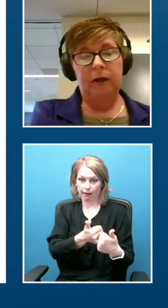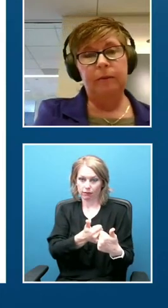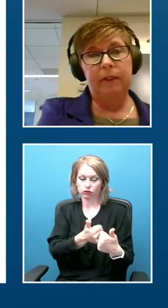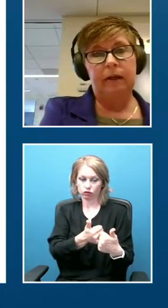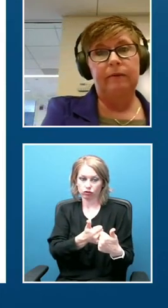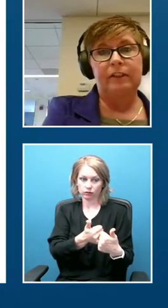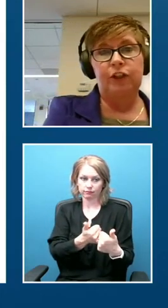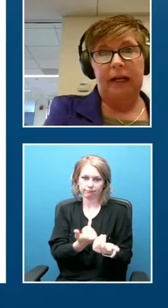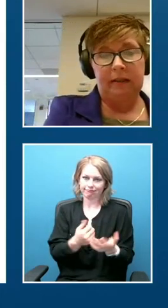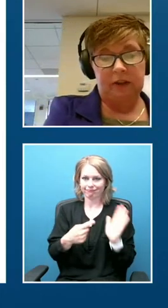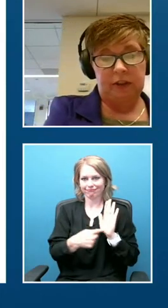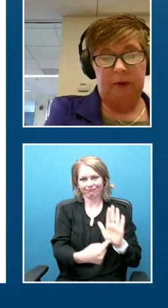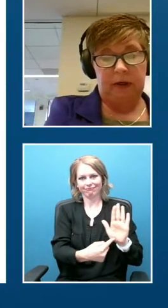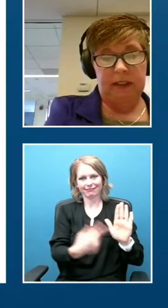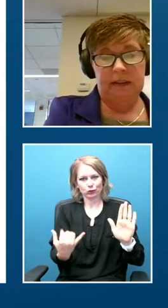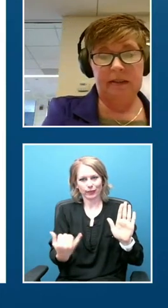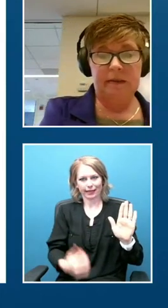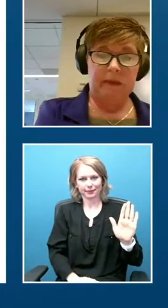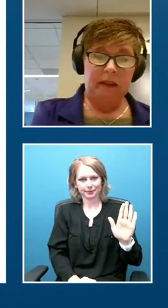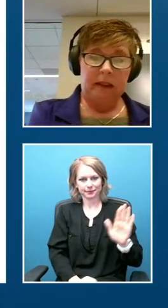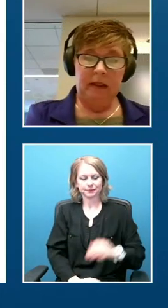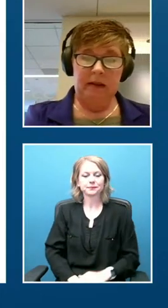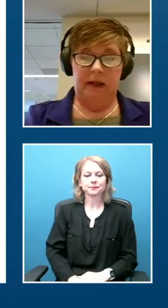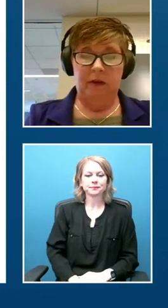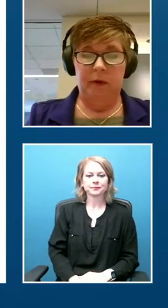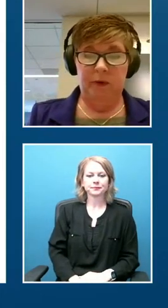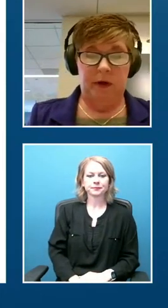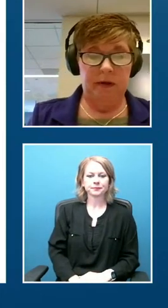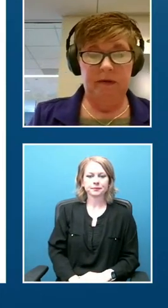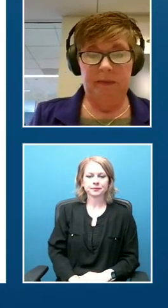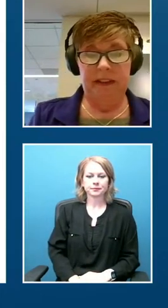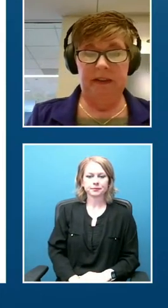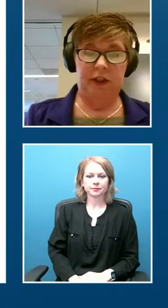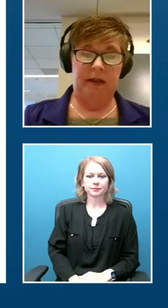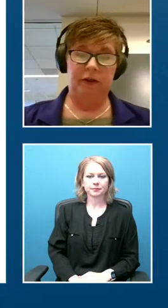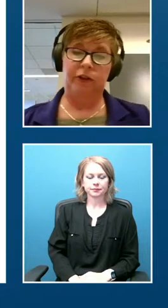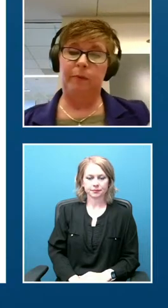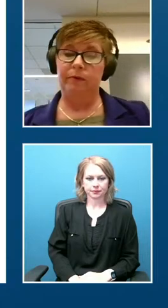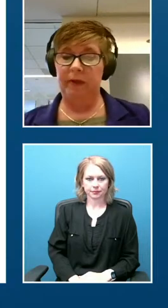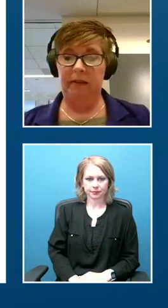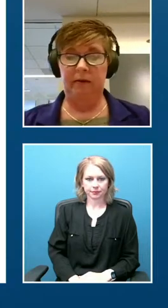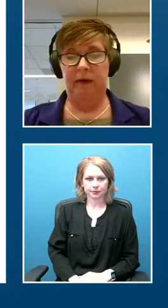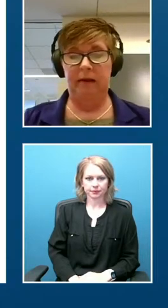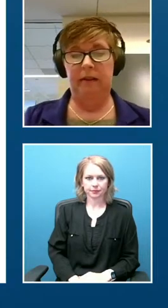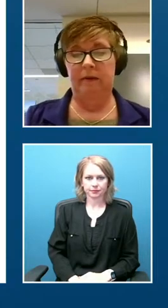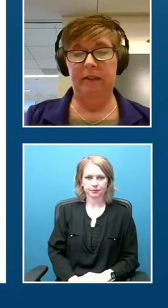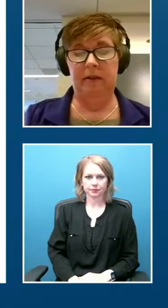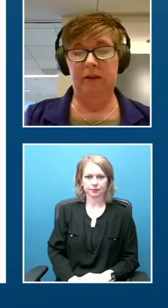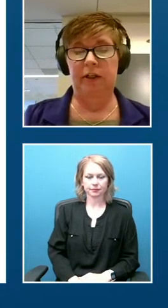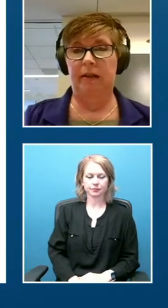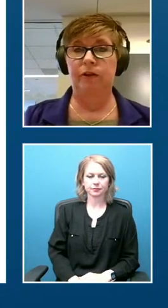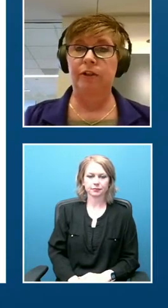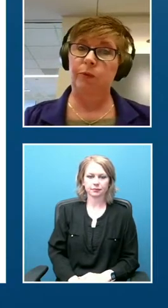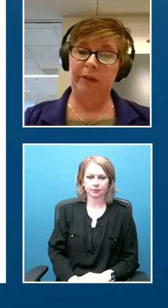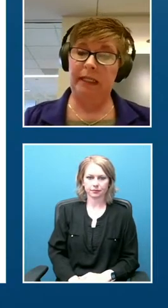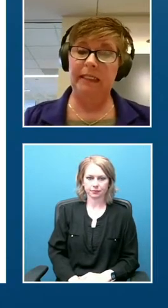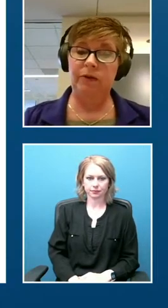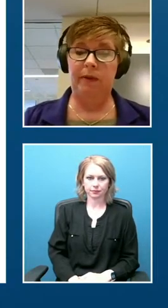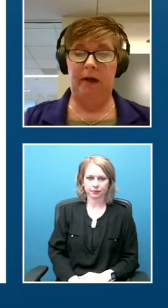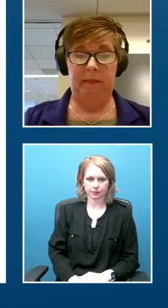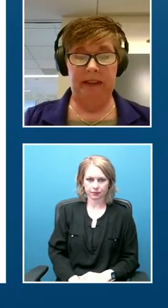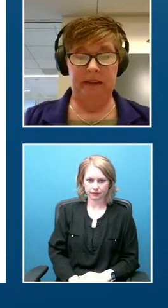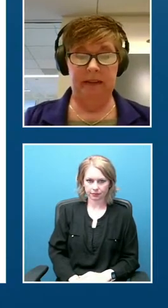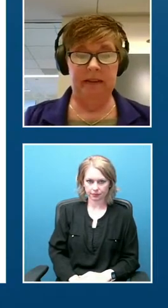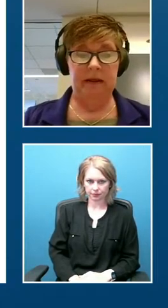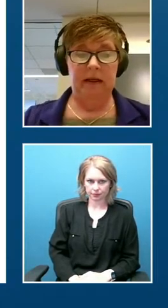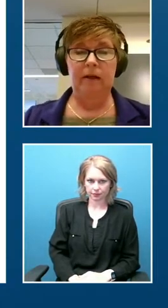The argument of the challenged parties that the withdrawal of the pending challenges prevented the filing of this current challenge is